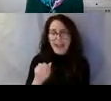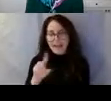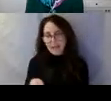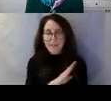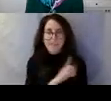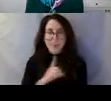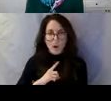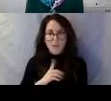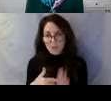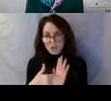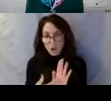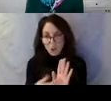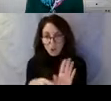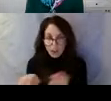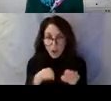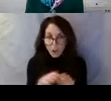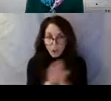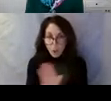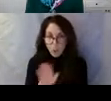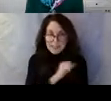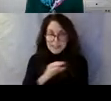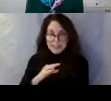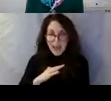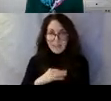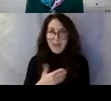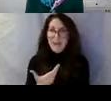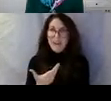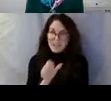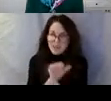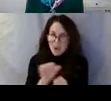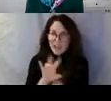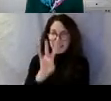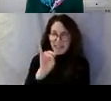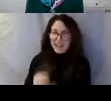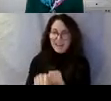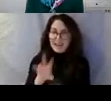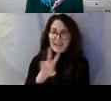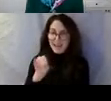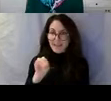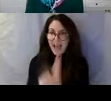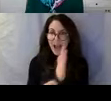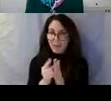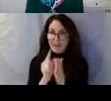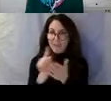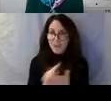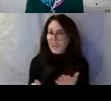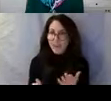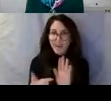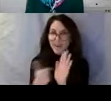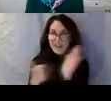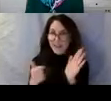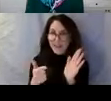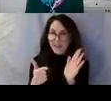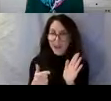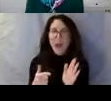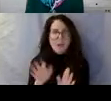to say like, look, like your staff is tangibly working 70 hours a week. Like that's against the law. And so this is coming down the